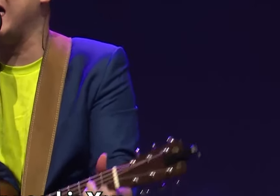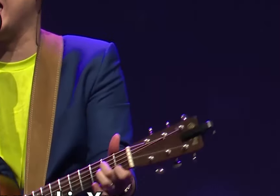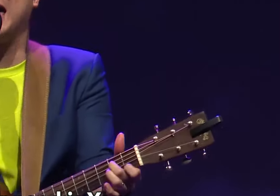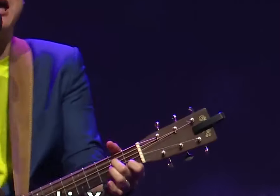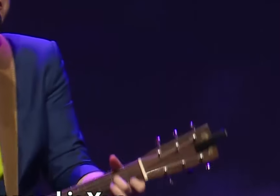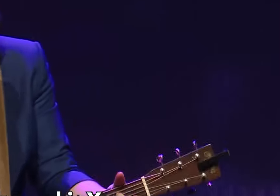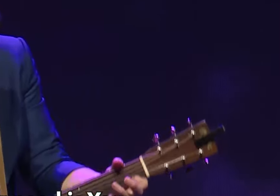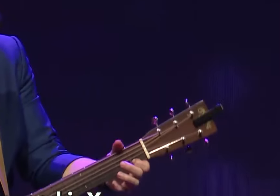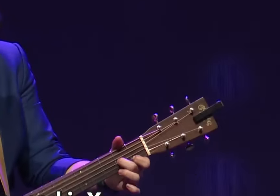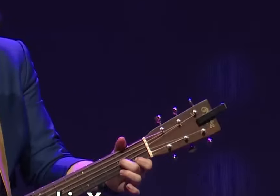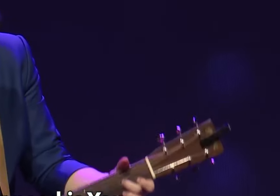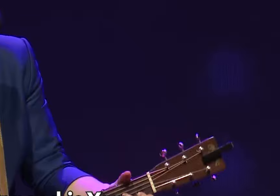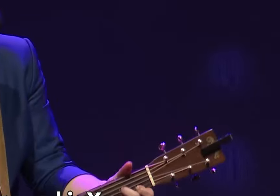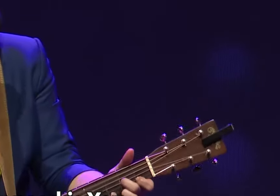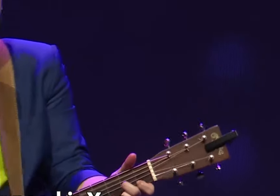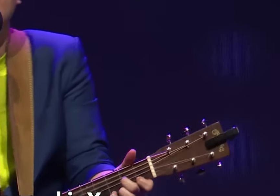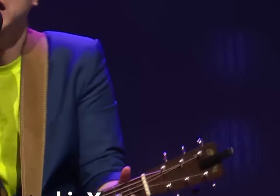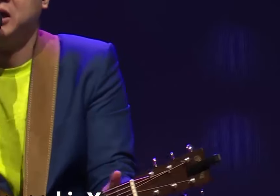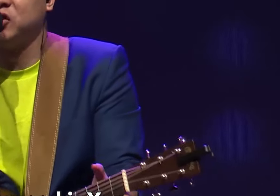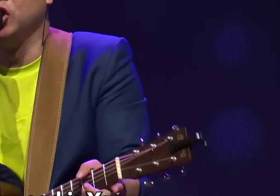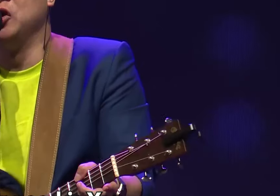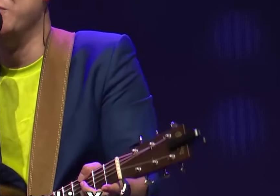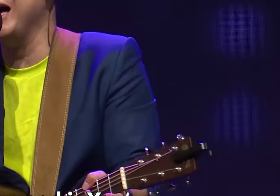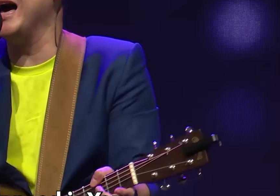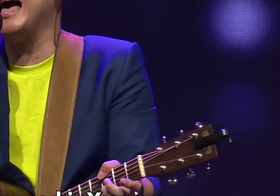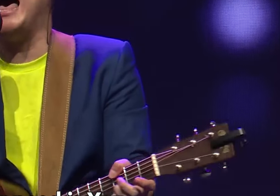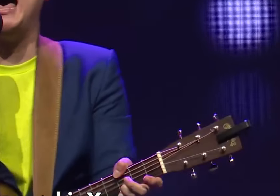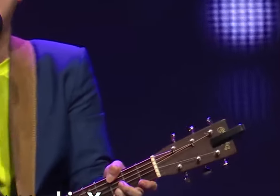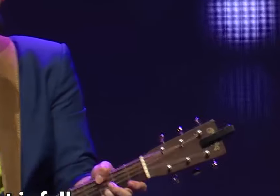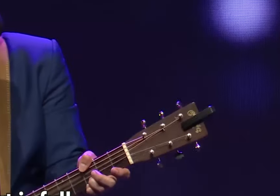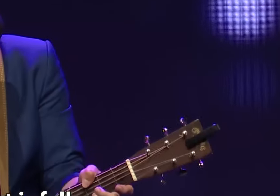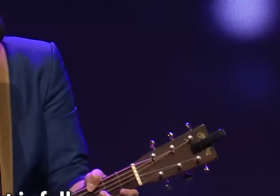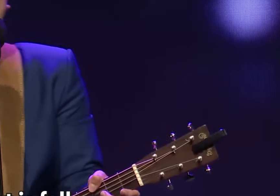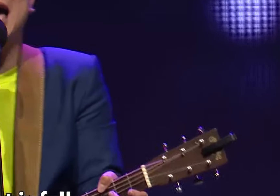All I ever need is you. My